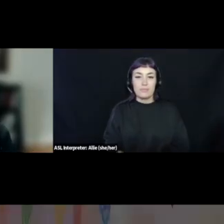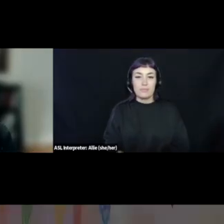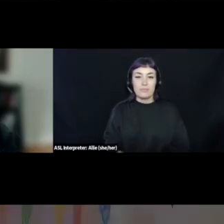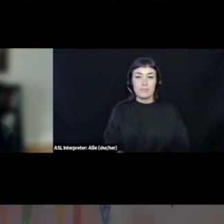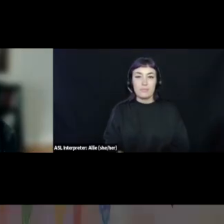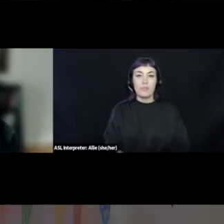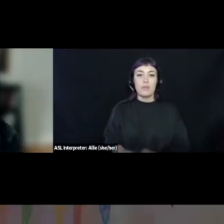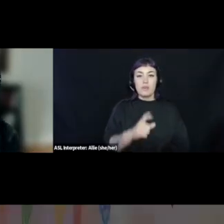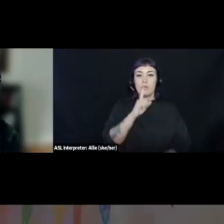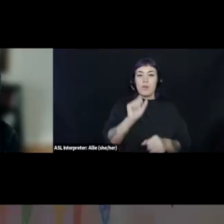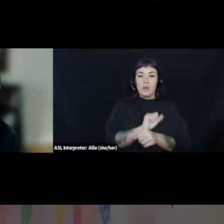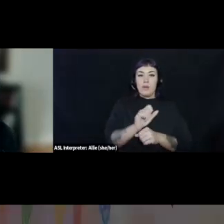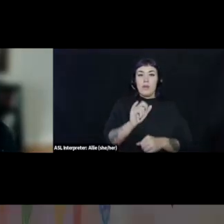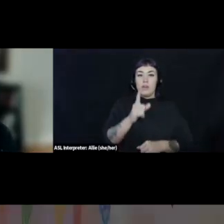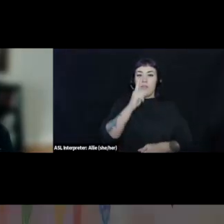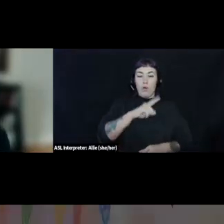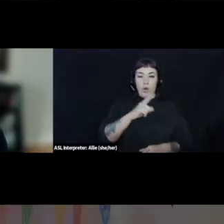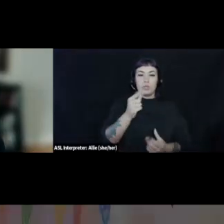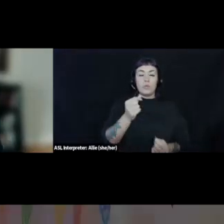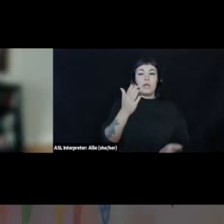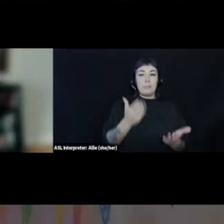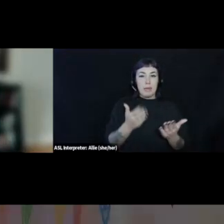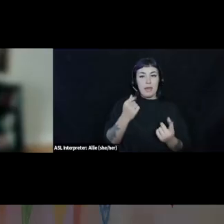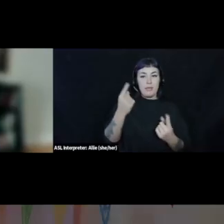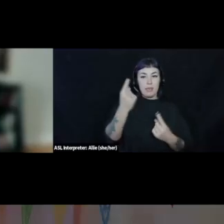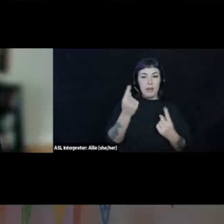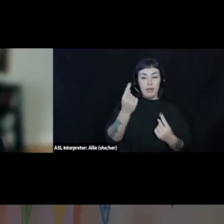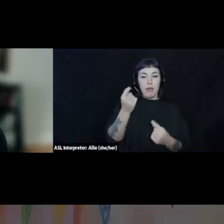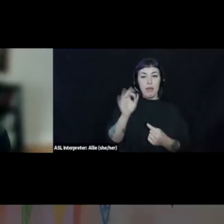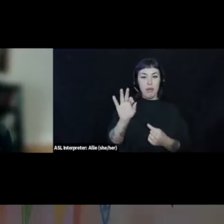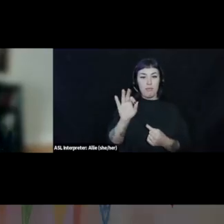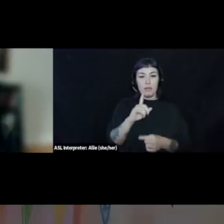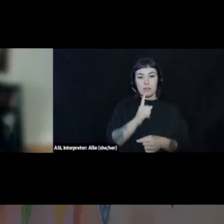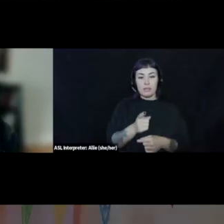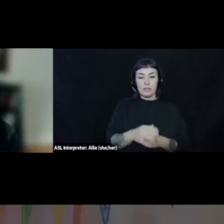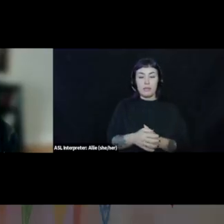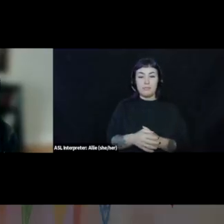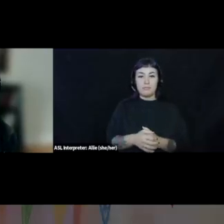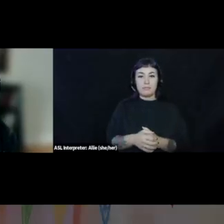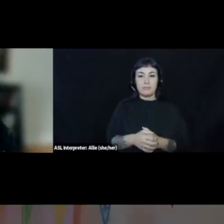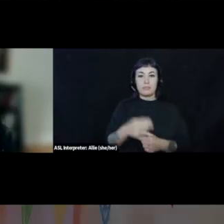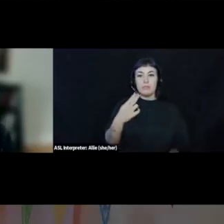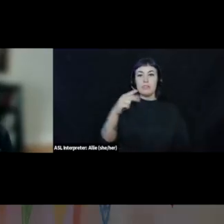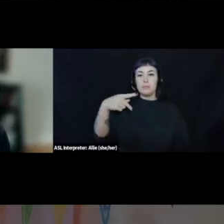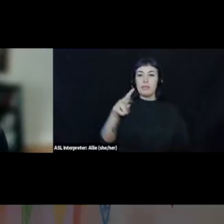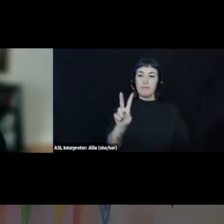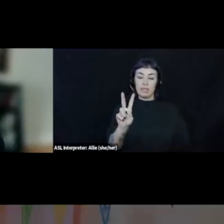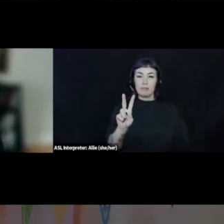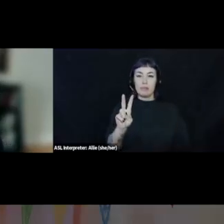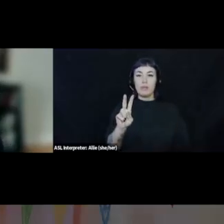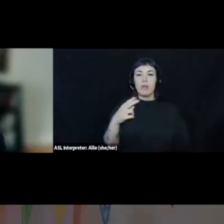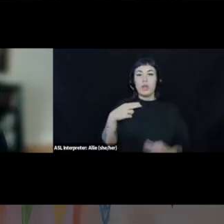All right, so actually that is false. What you may have been thinking of is HPV,